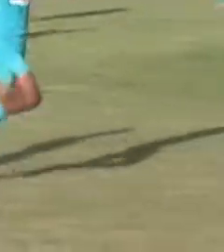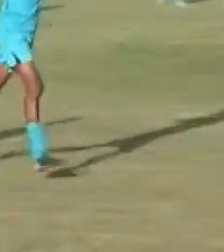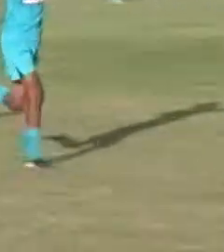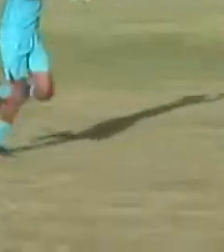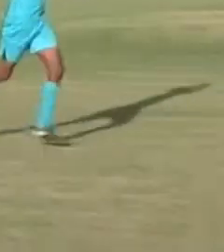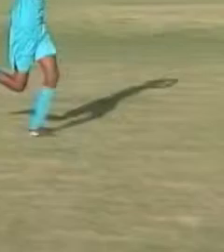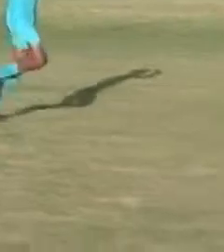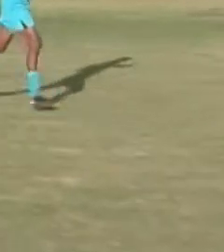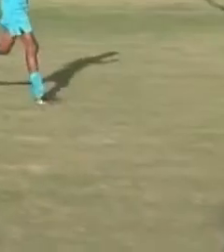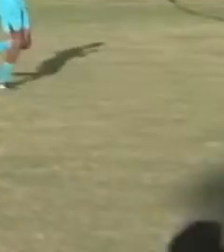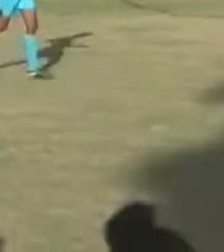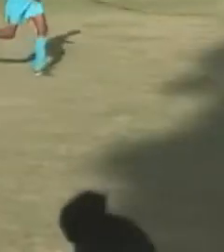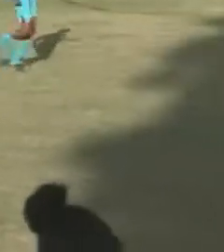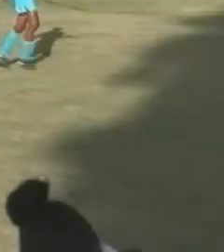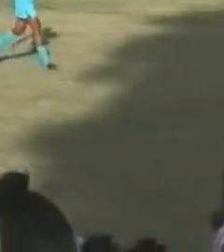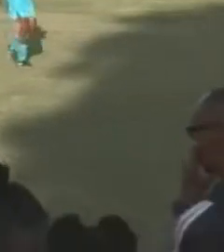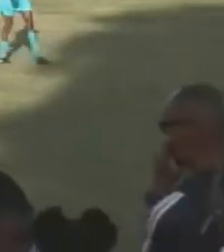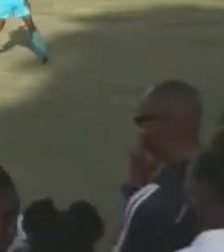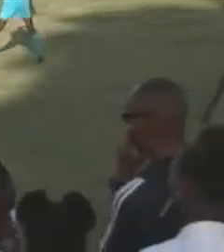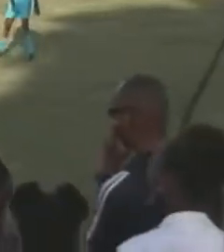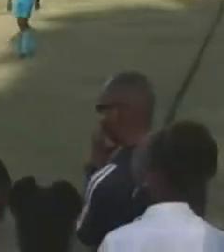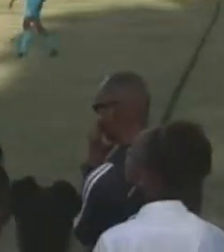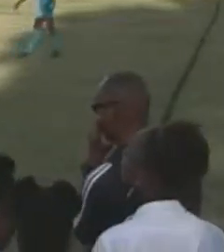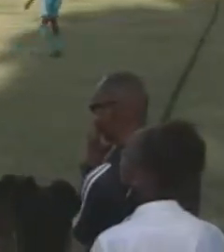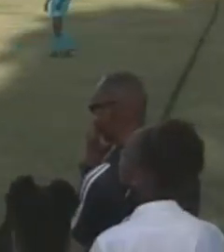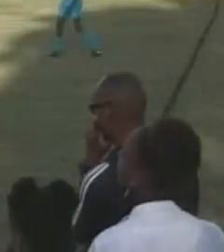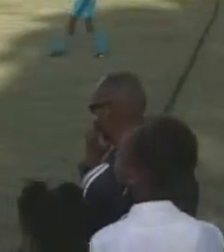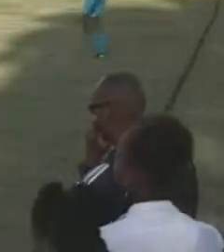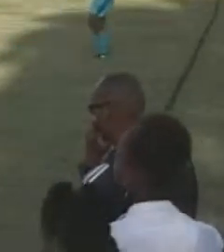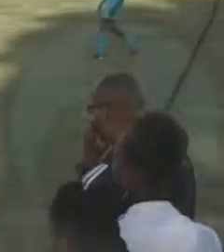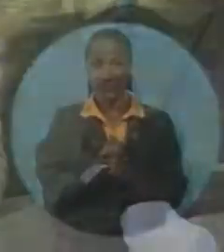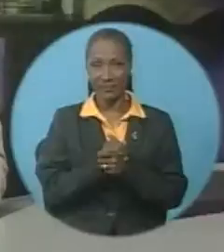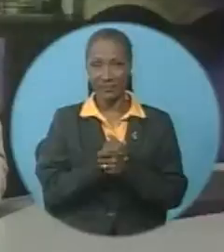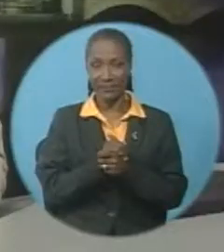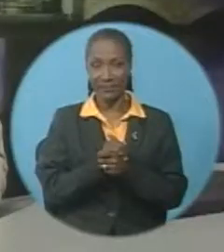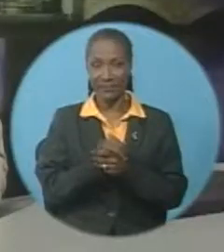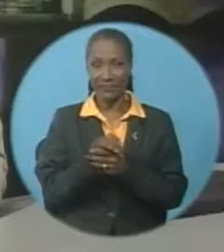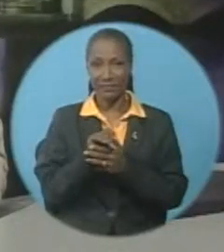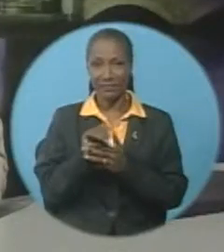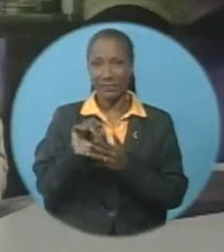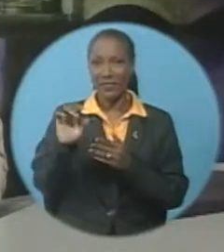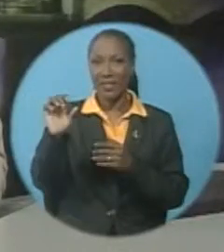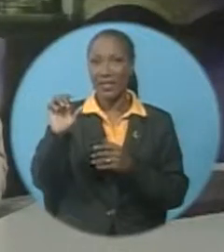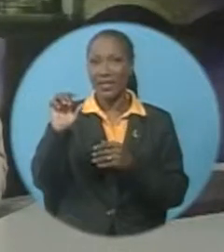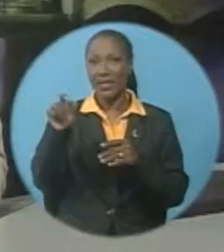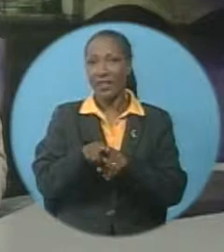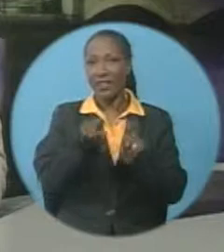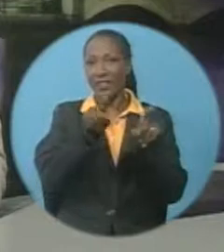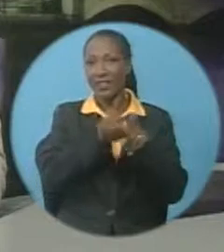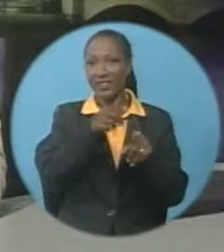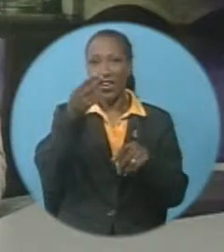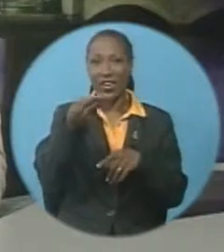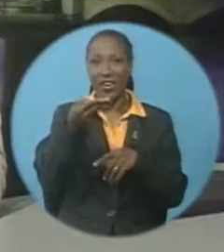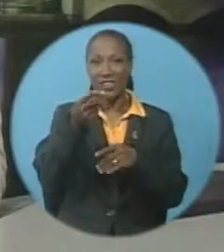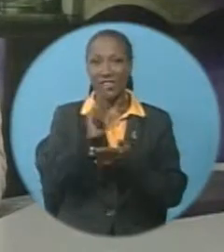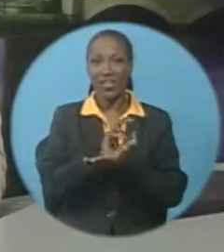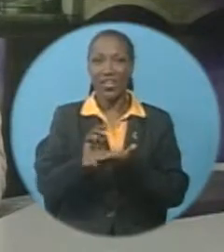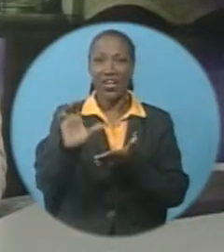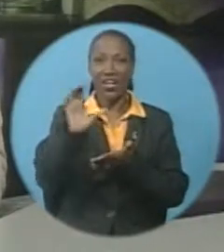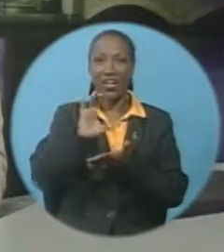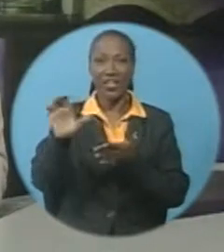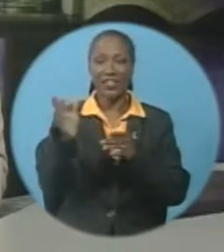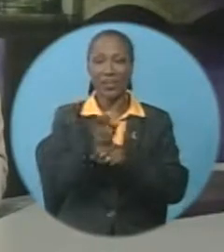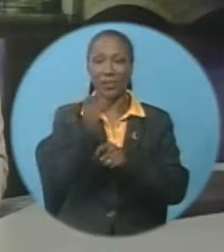still wasn't enough to stop the Combermere School from winning 2-1. In other results, Harrison College defeated Leicester